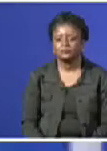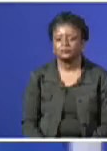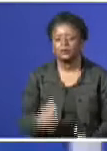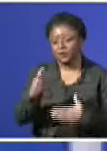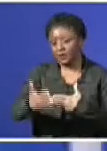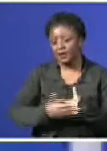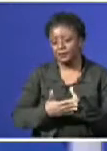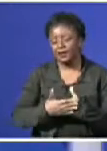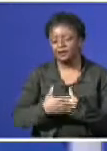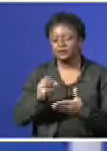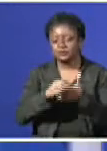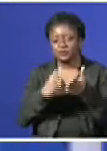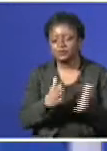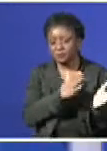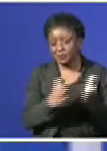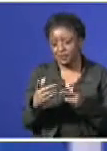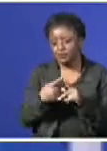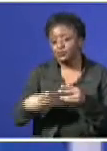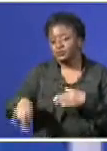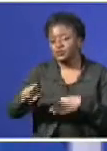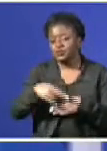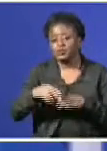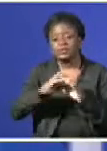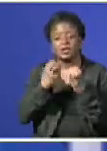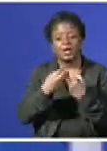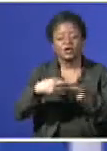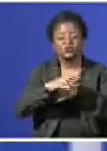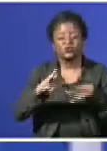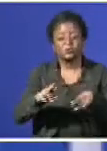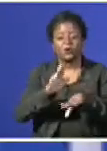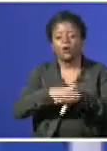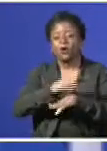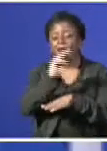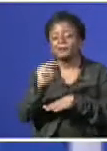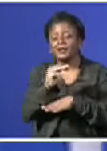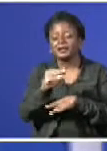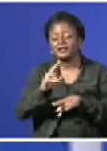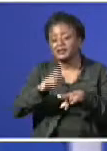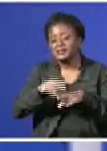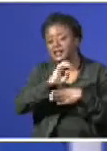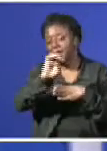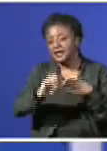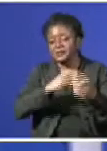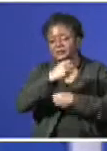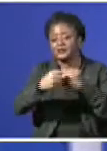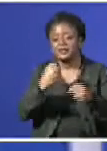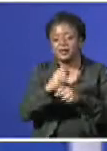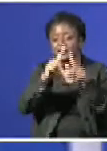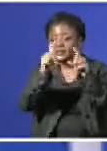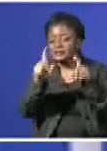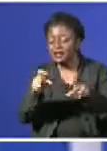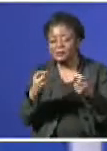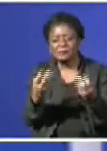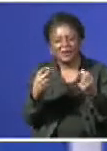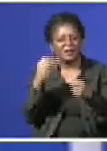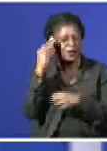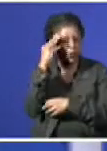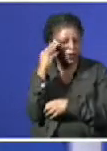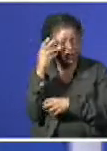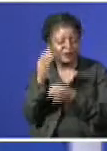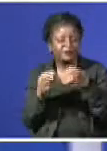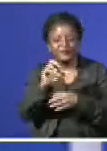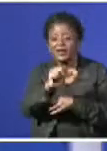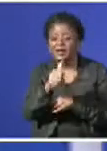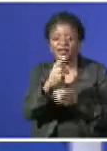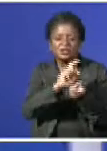Welcome back. As students prepare to return to the classroom on Monday to sit end-of-year exams, many are wondering if any changes will be